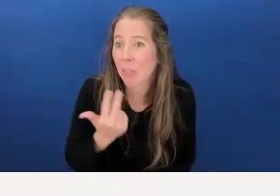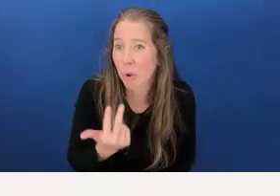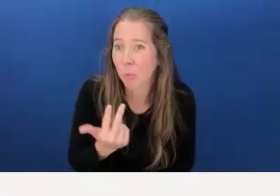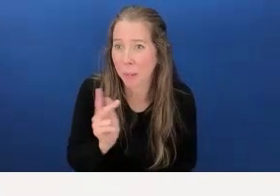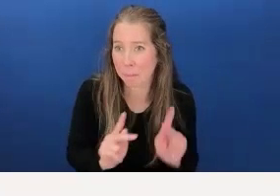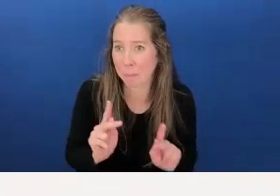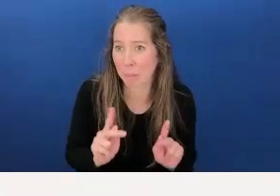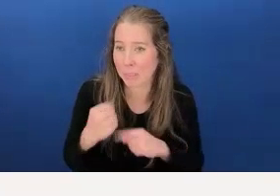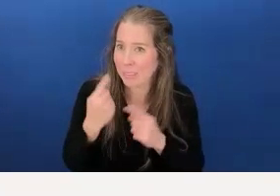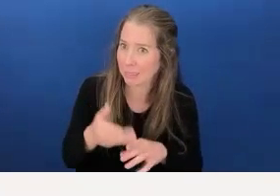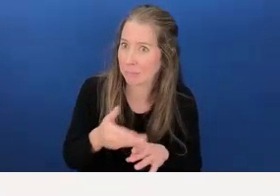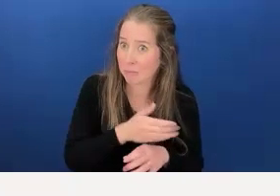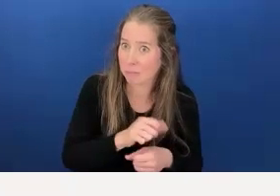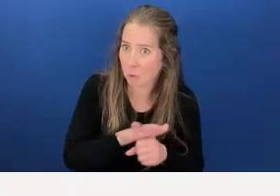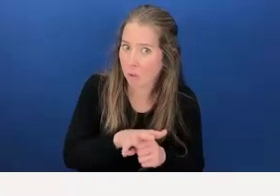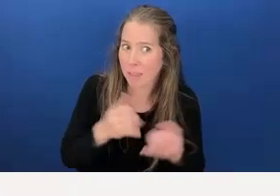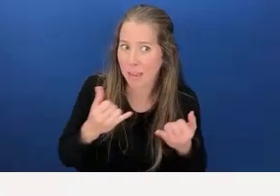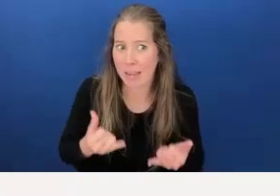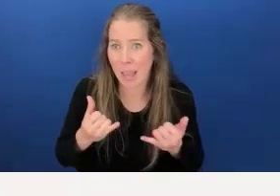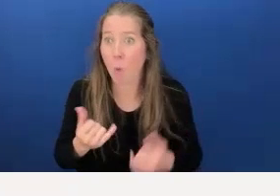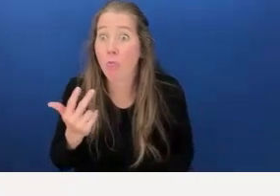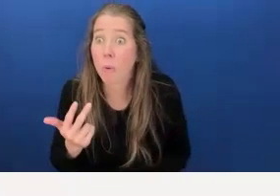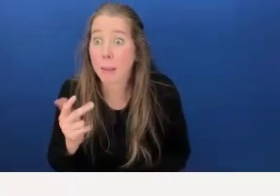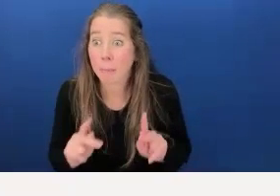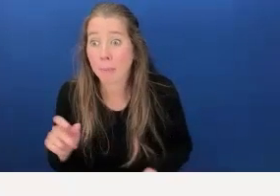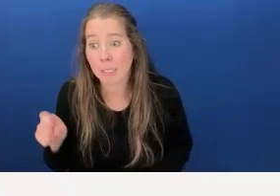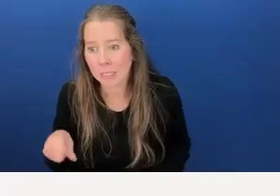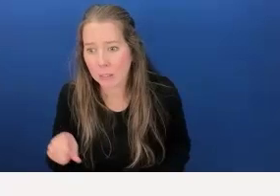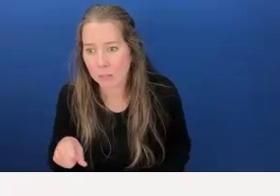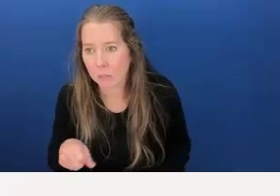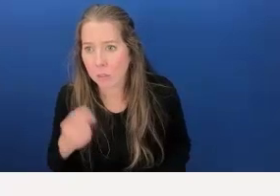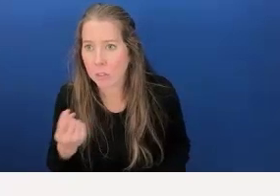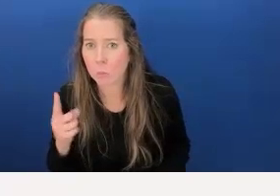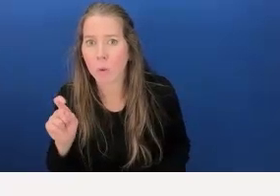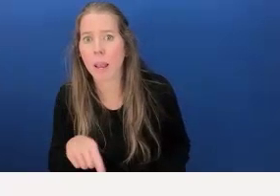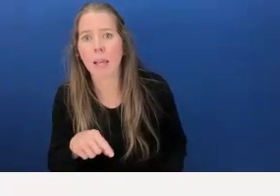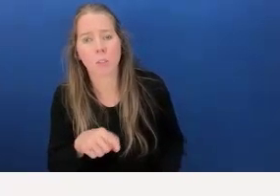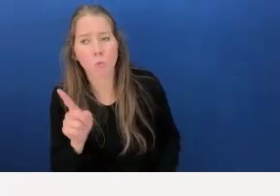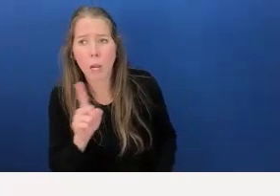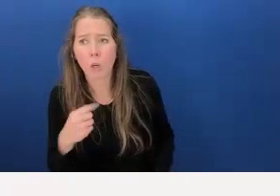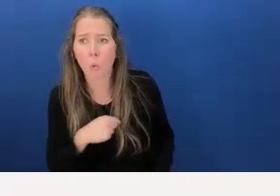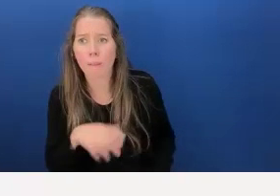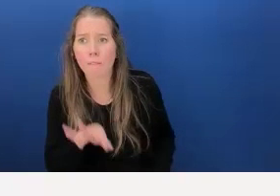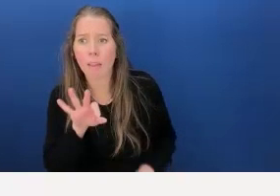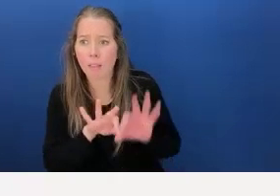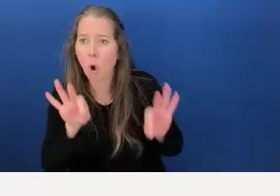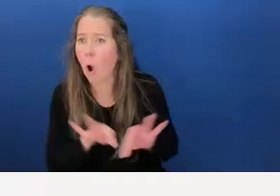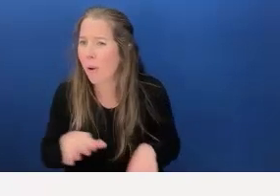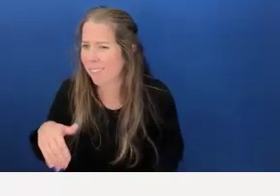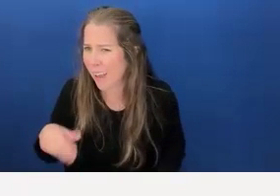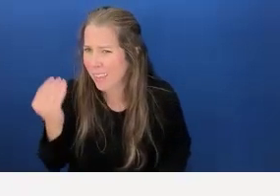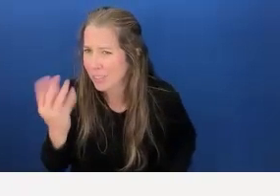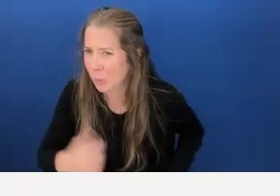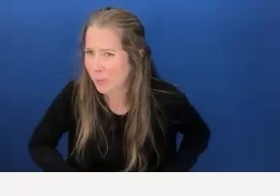Since before COVID and now, 3. Yes. Someone asked, where do we find the form? Oh, I haven't provided it yet.